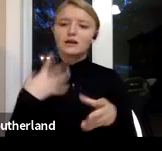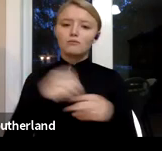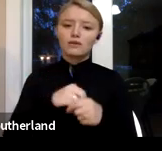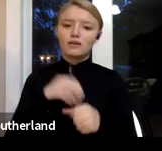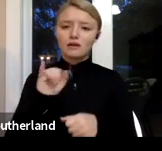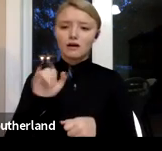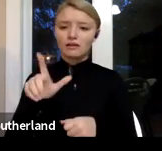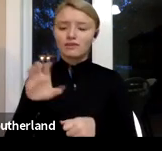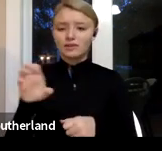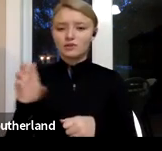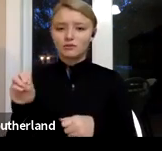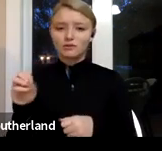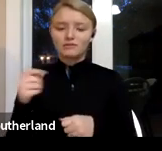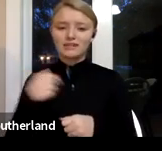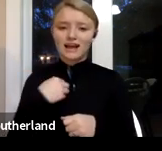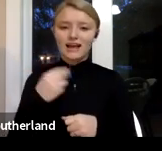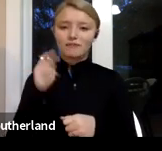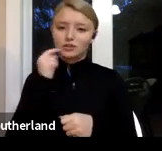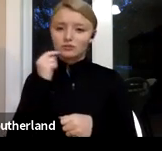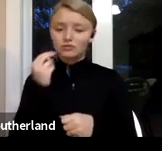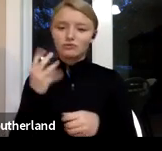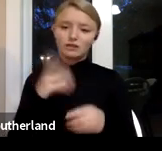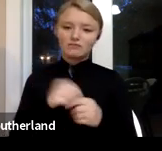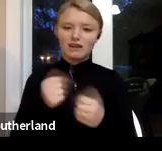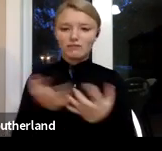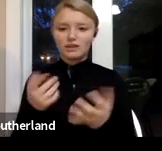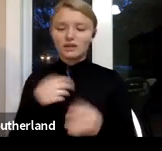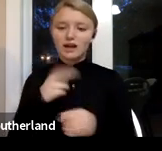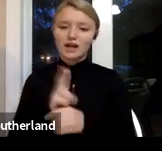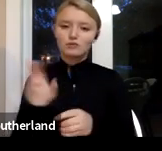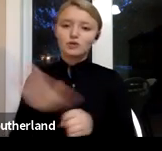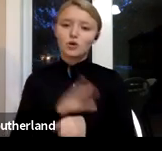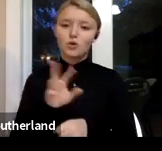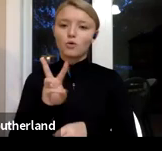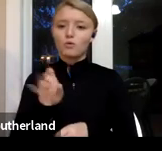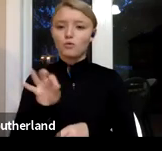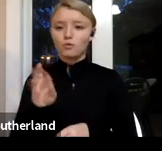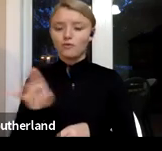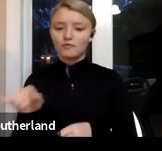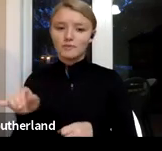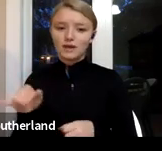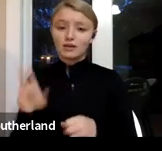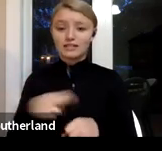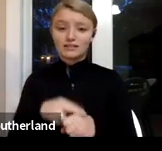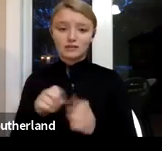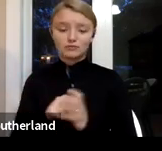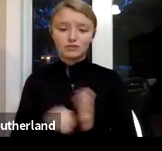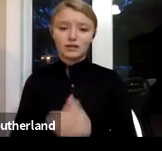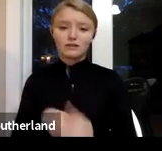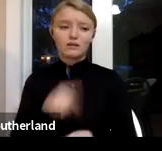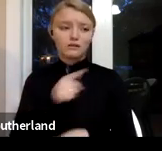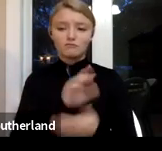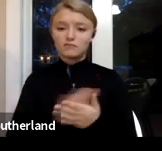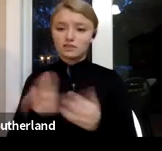preparation, which basically means I just use a whole wolfberry in its natural state. Well, that's nice, Nature Boy. I had